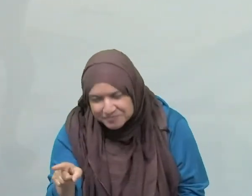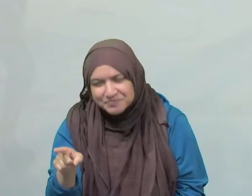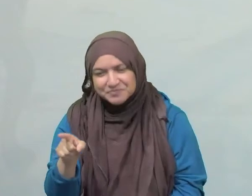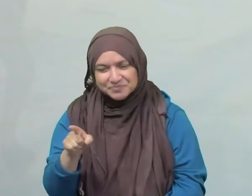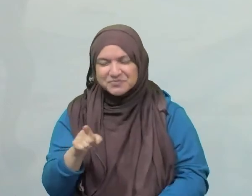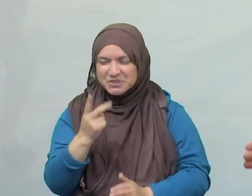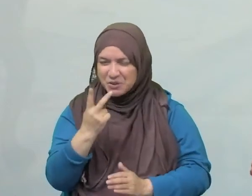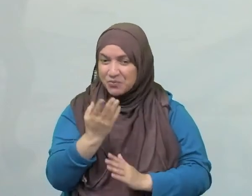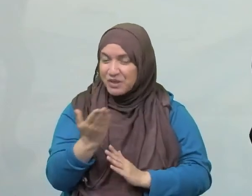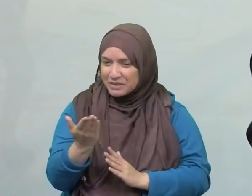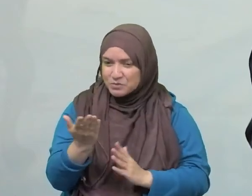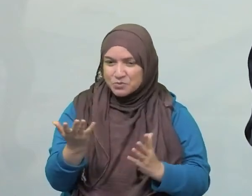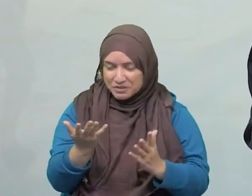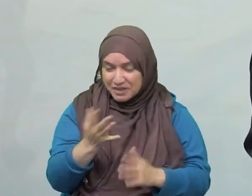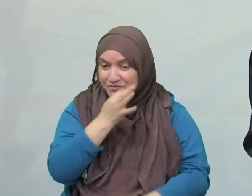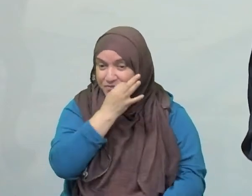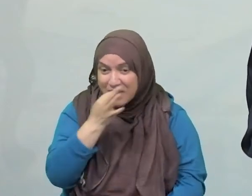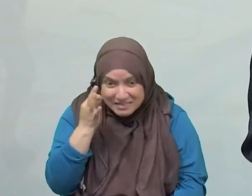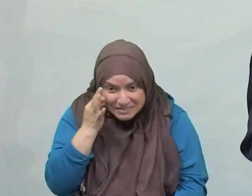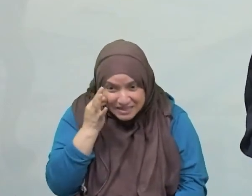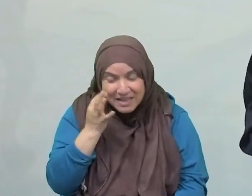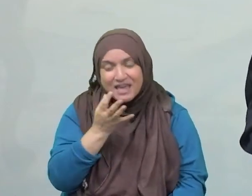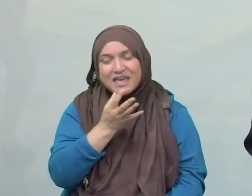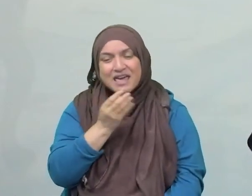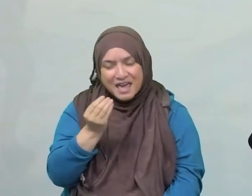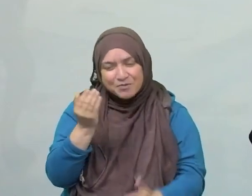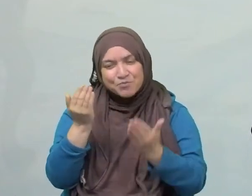say and we all memorize it